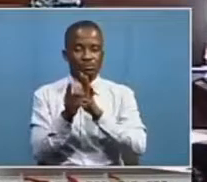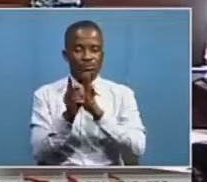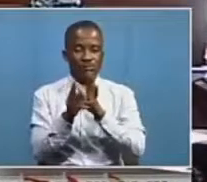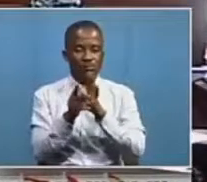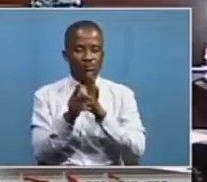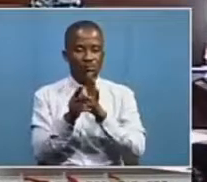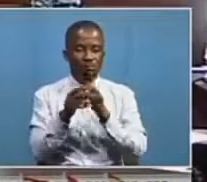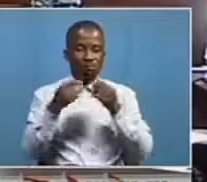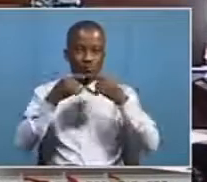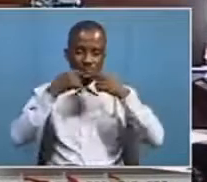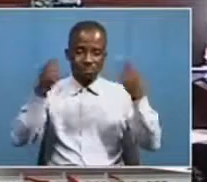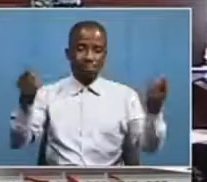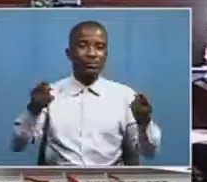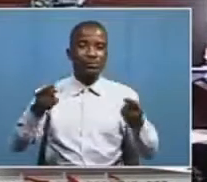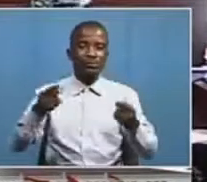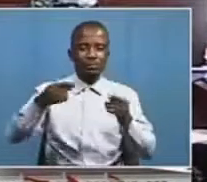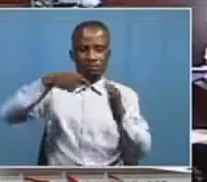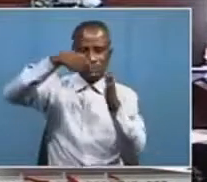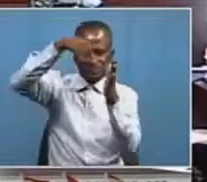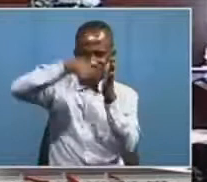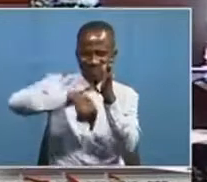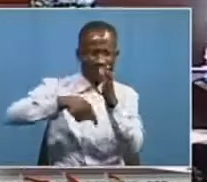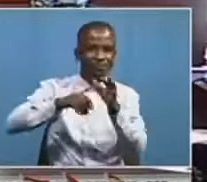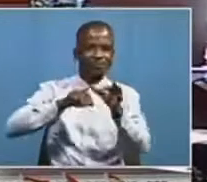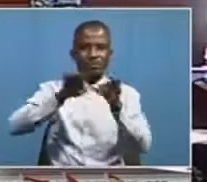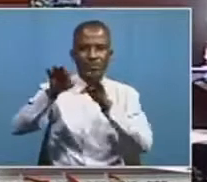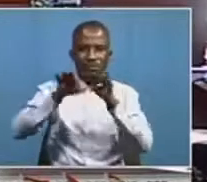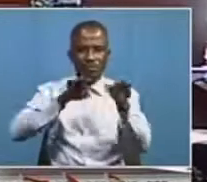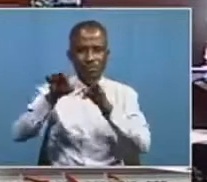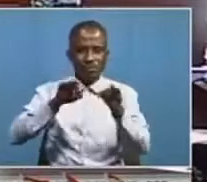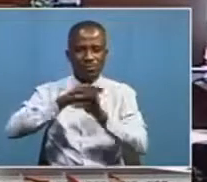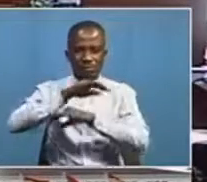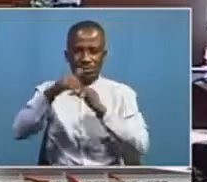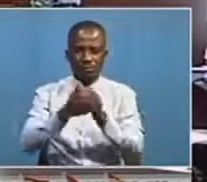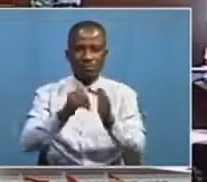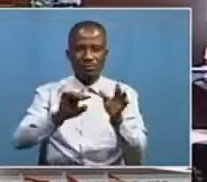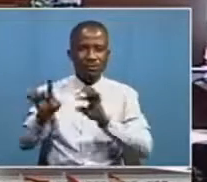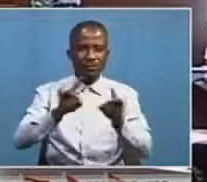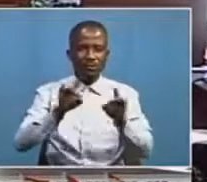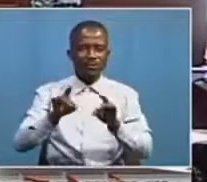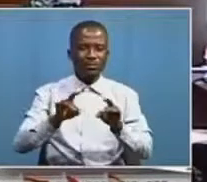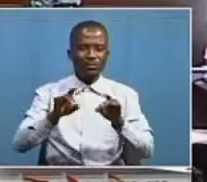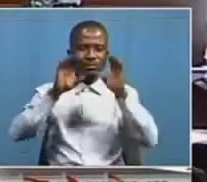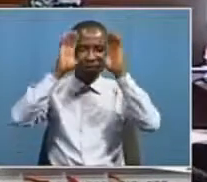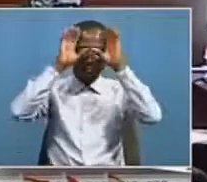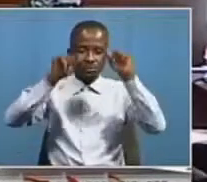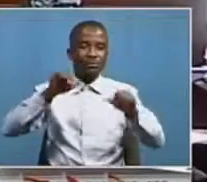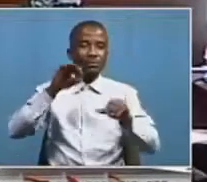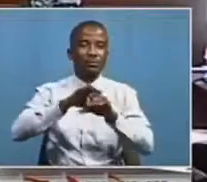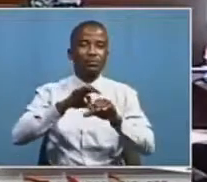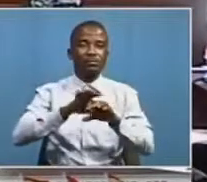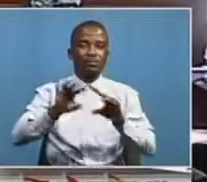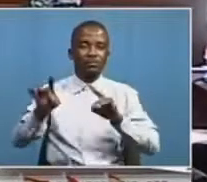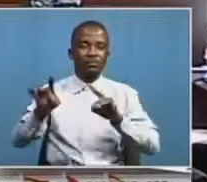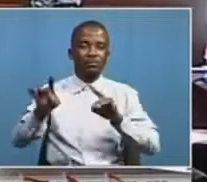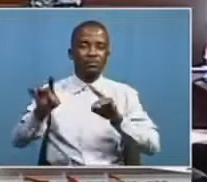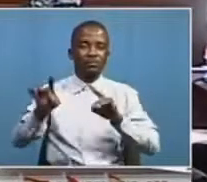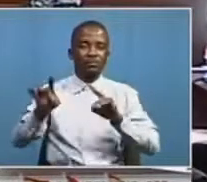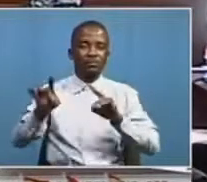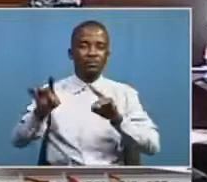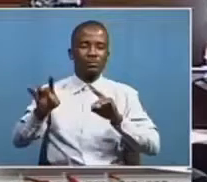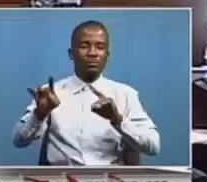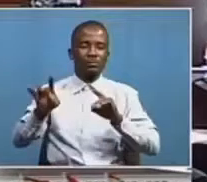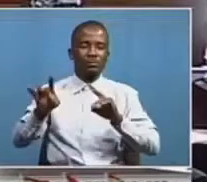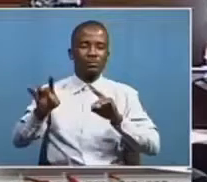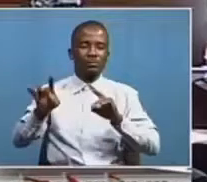declaration, gave details of all the votes obtained by all the presidential candidates, and this gave a total